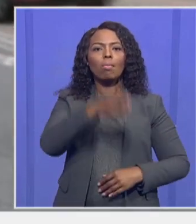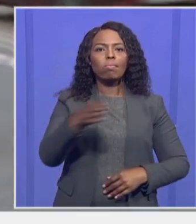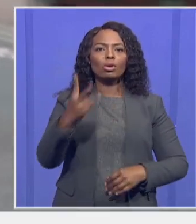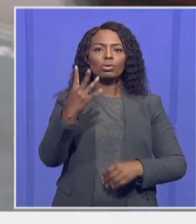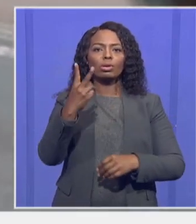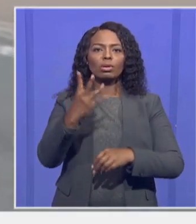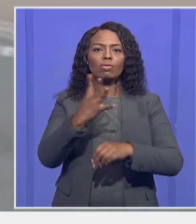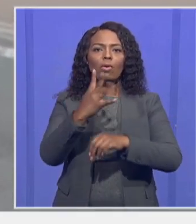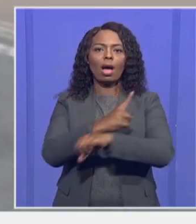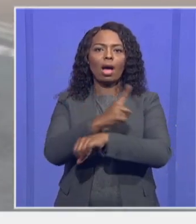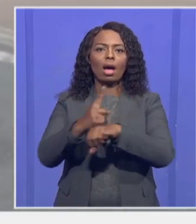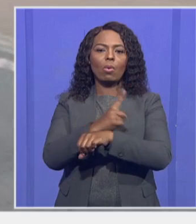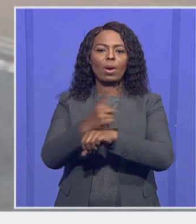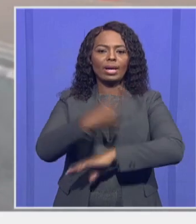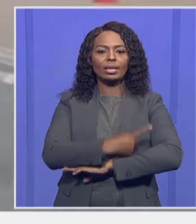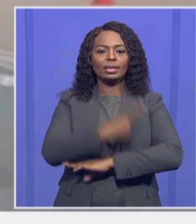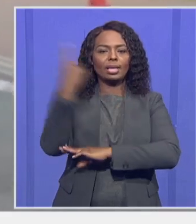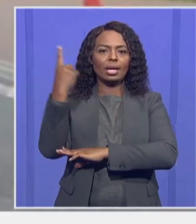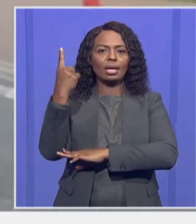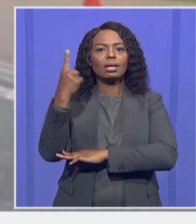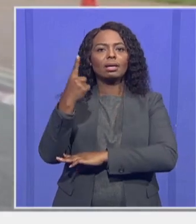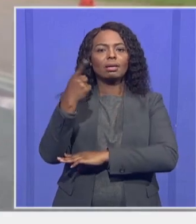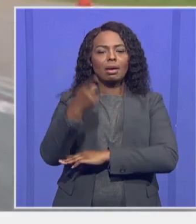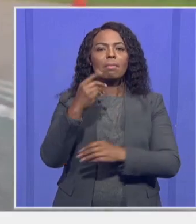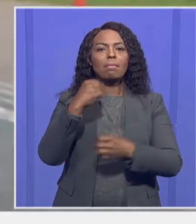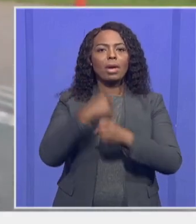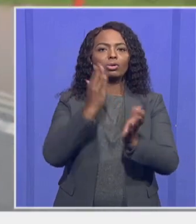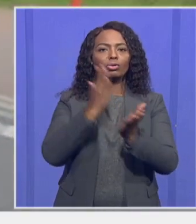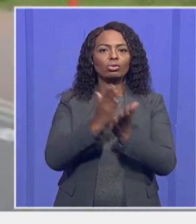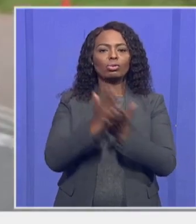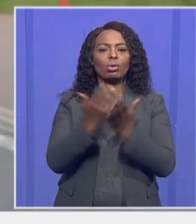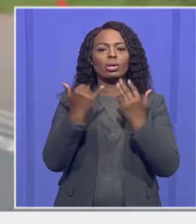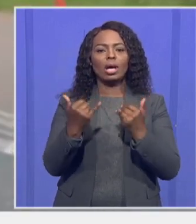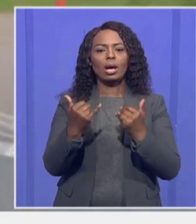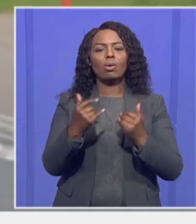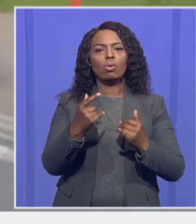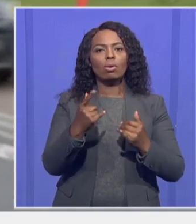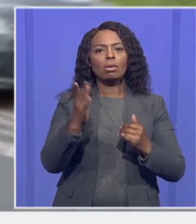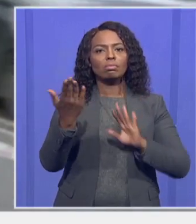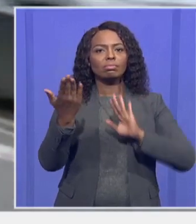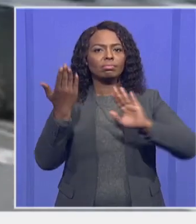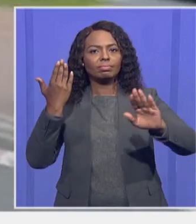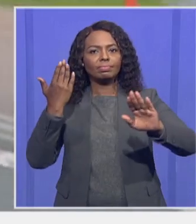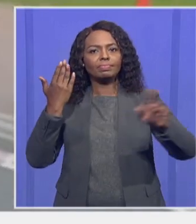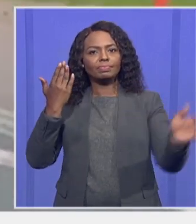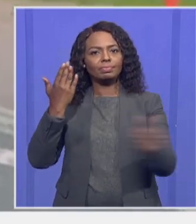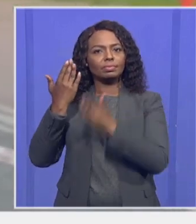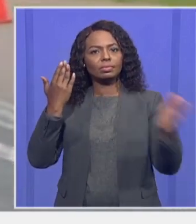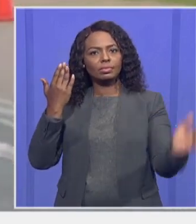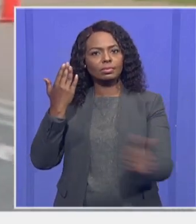day just to try and ensure that traffic is being directed, because if you had noticed